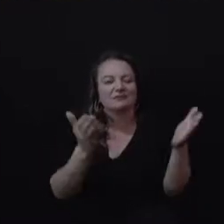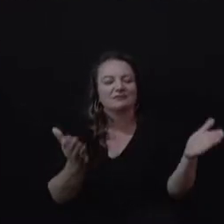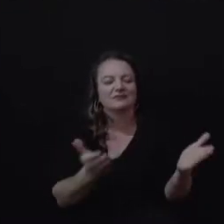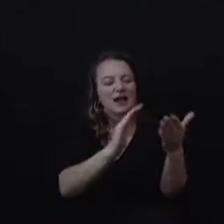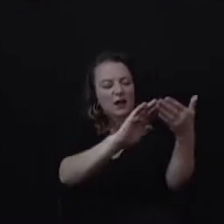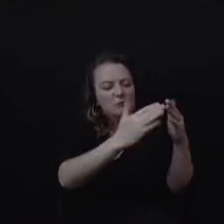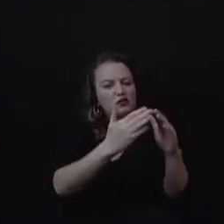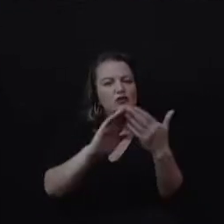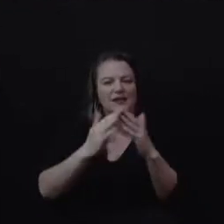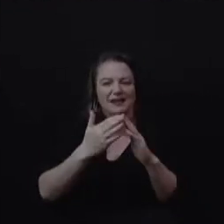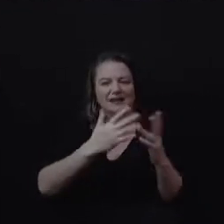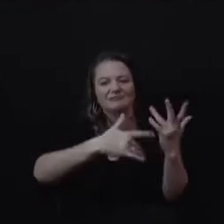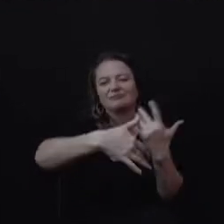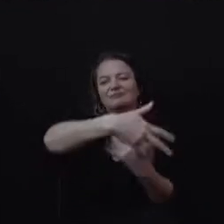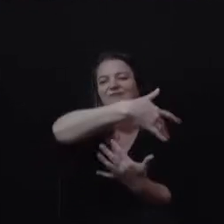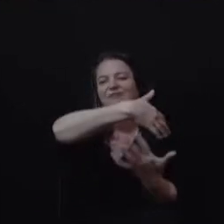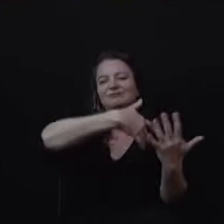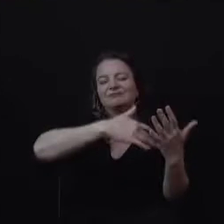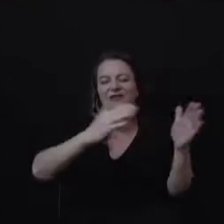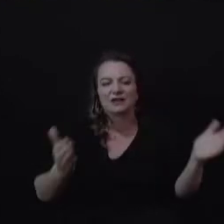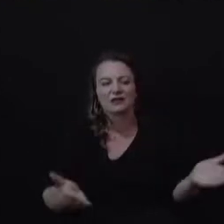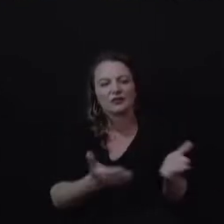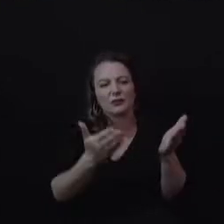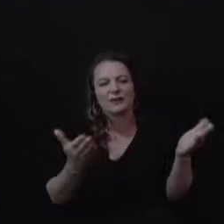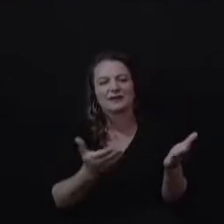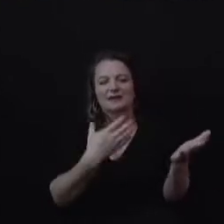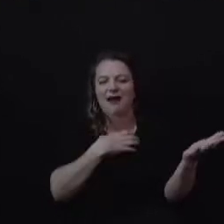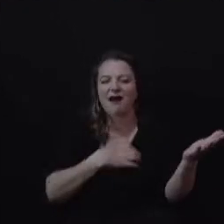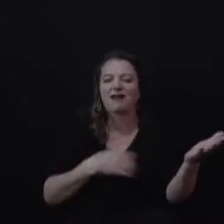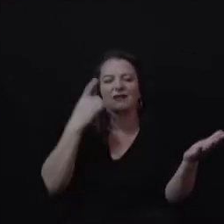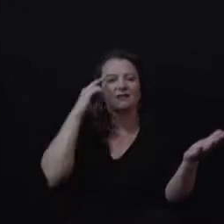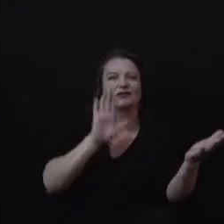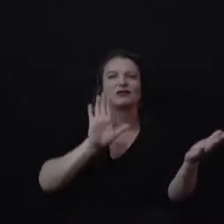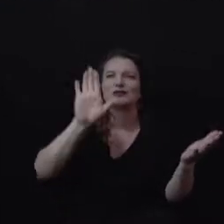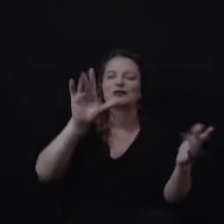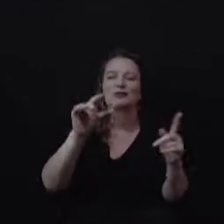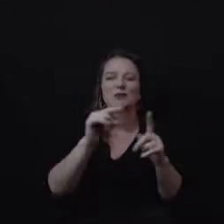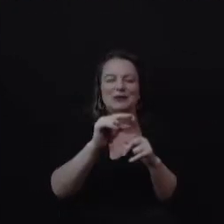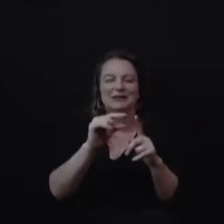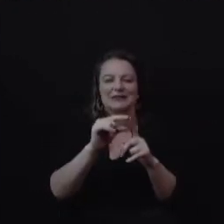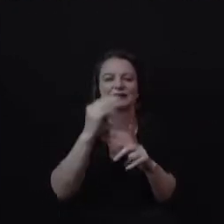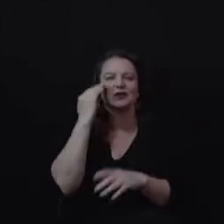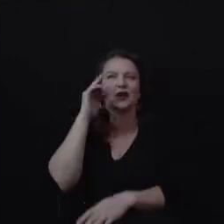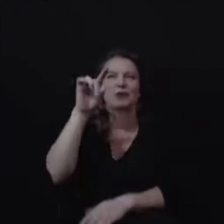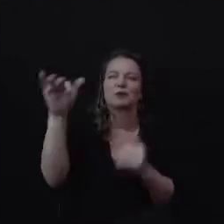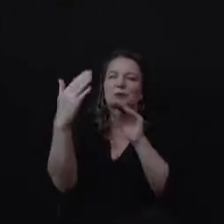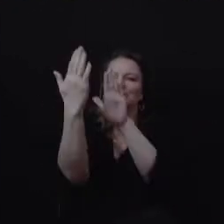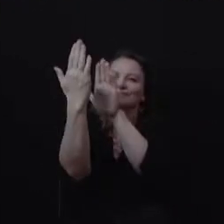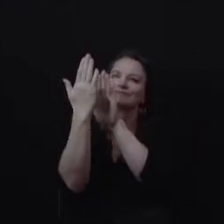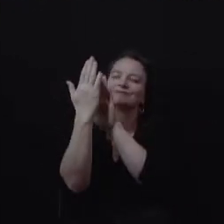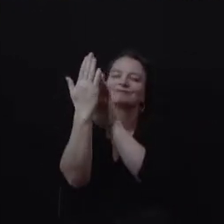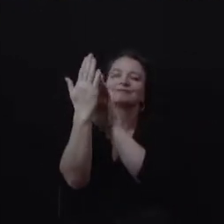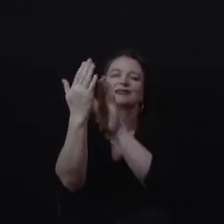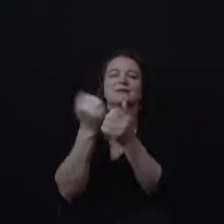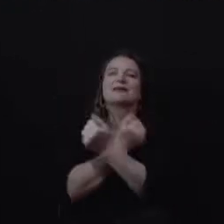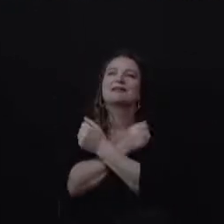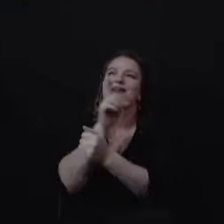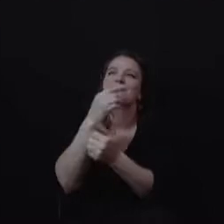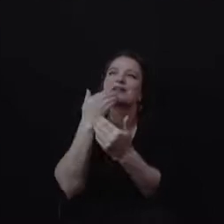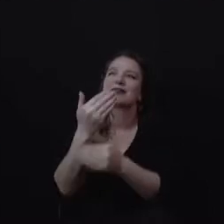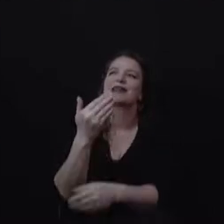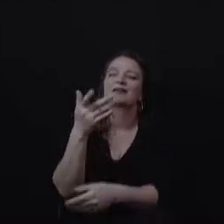them, that you would cultivate a hunger for your word and to know you personally. God, we love you. We thank you. We ask